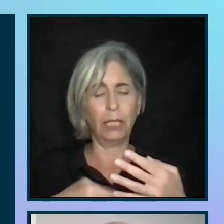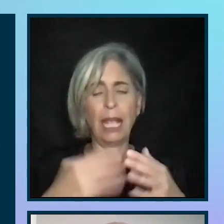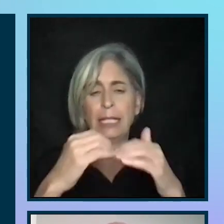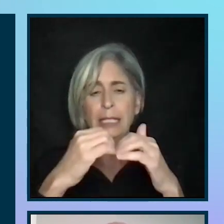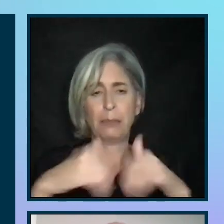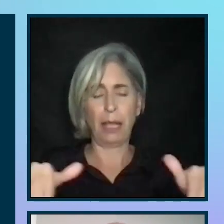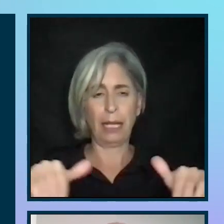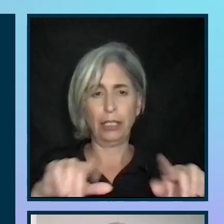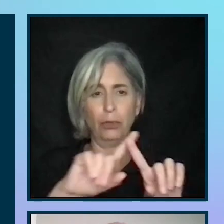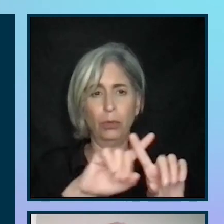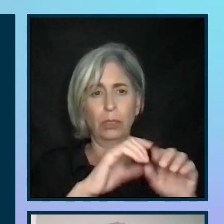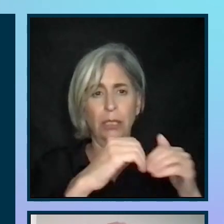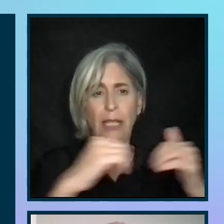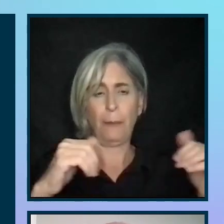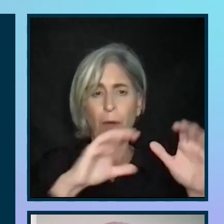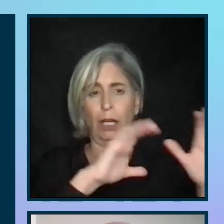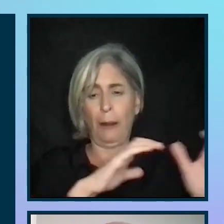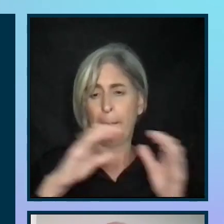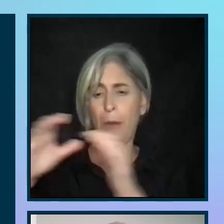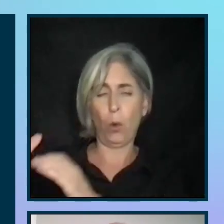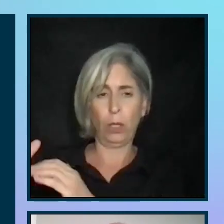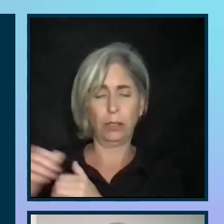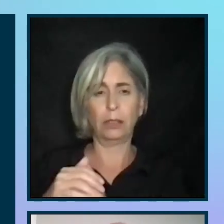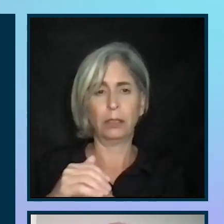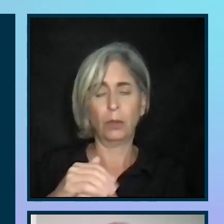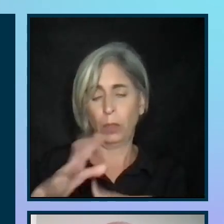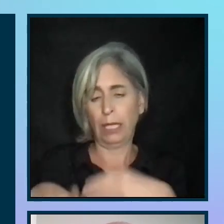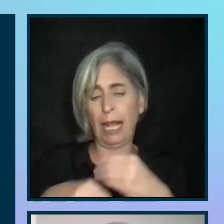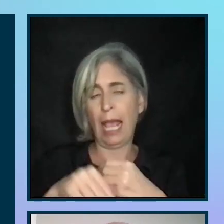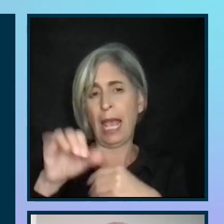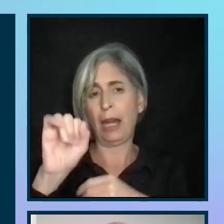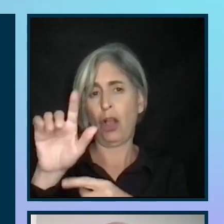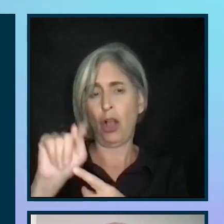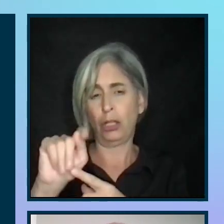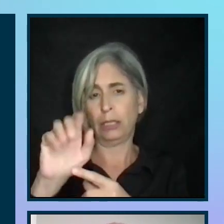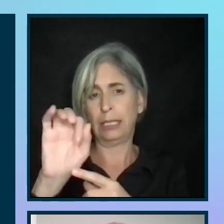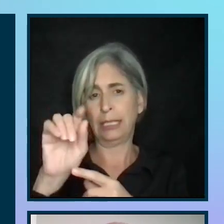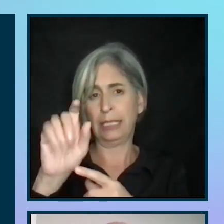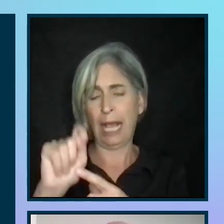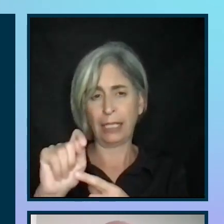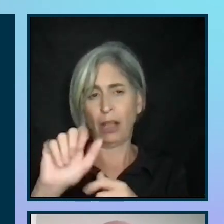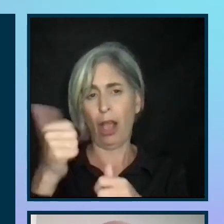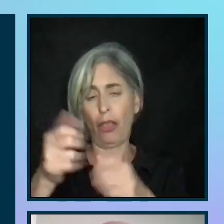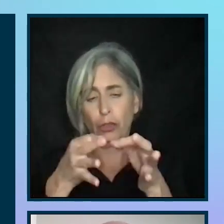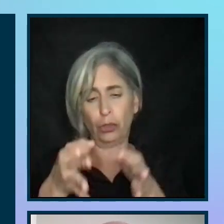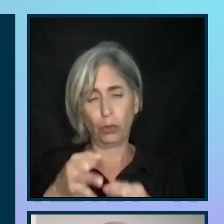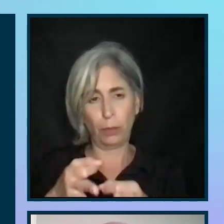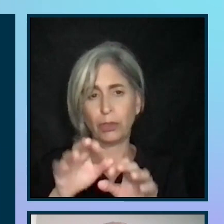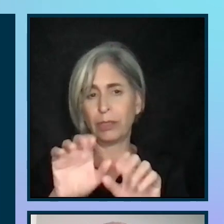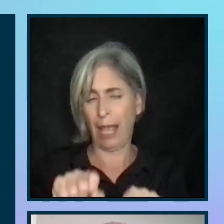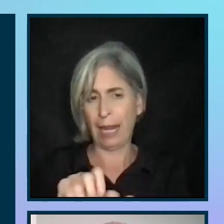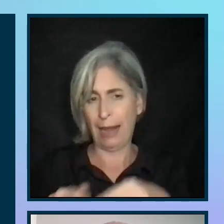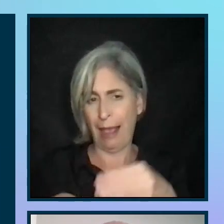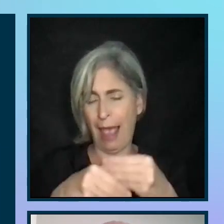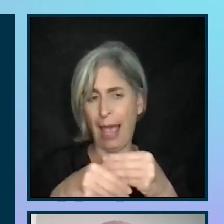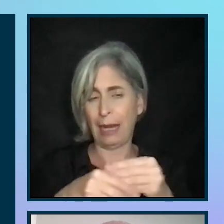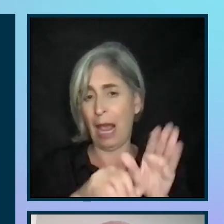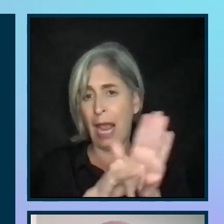components. Inside the workflow, we can add alt text, we can add other types of descriptors, we can make sure that we have